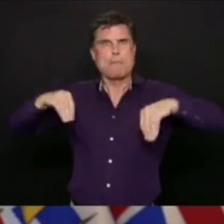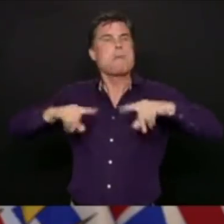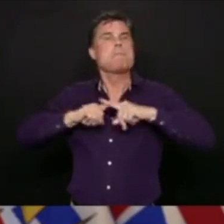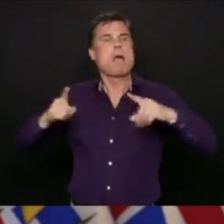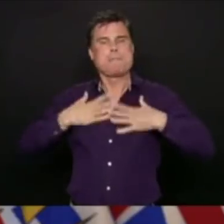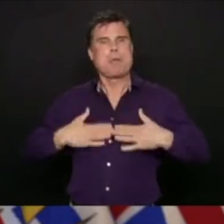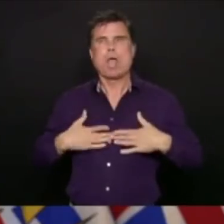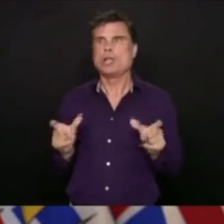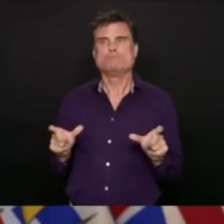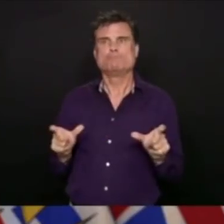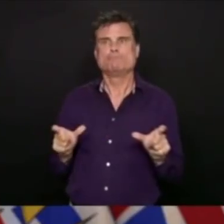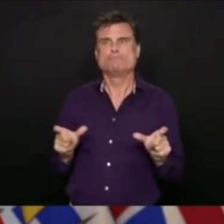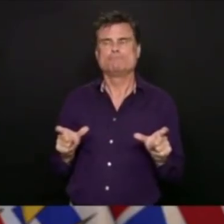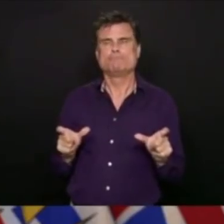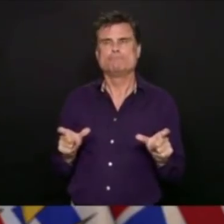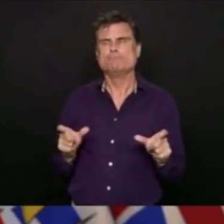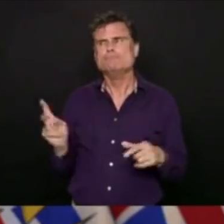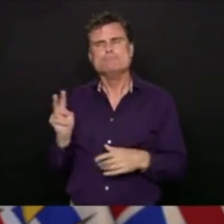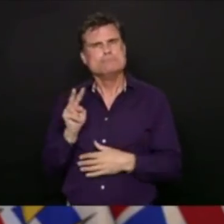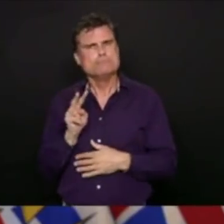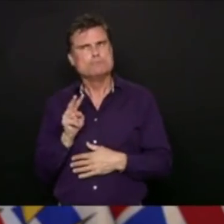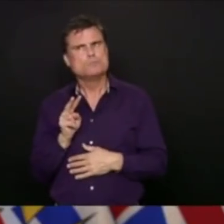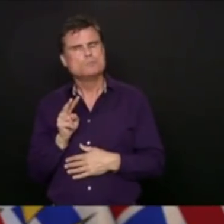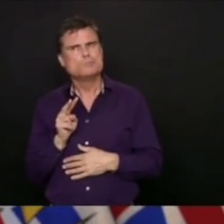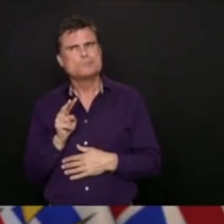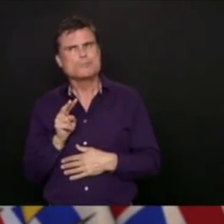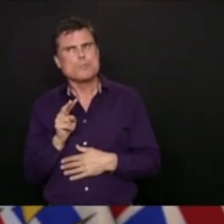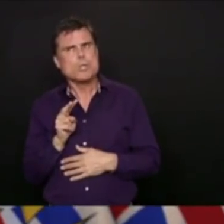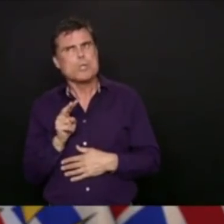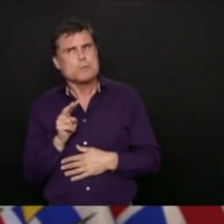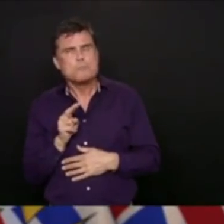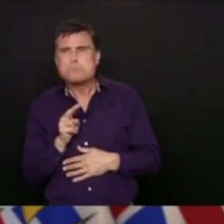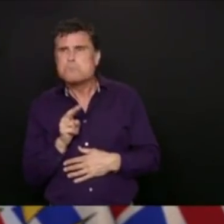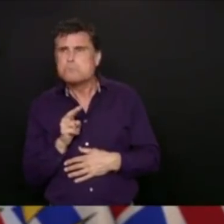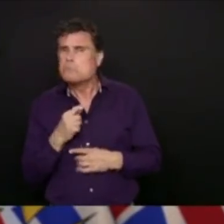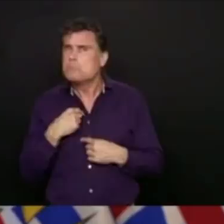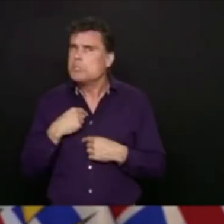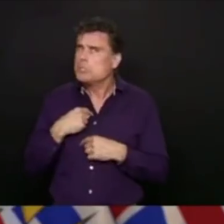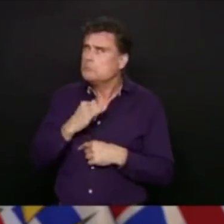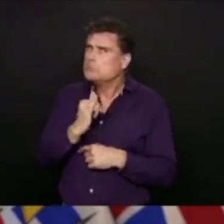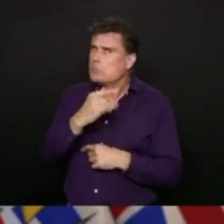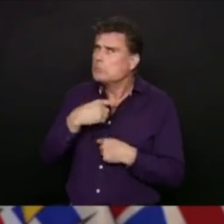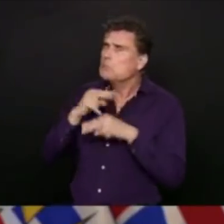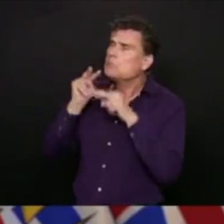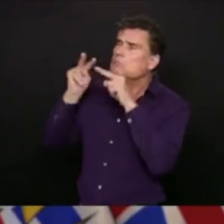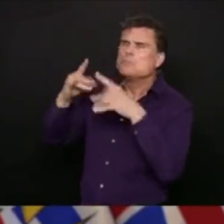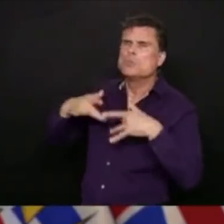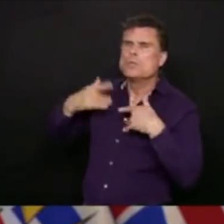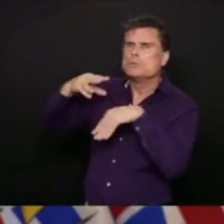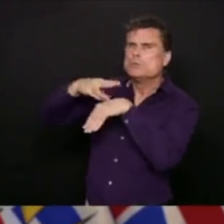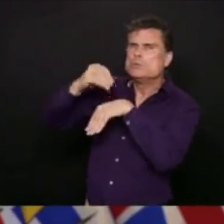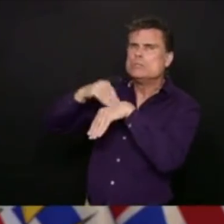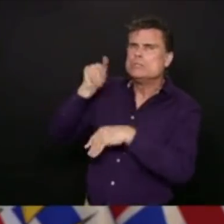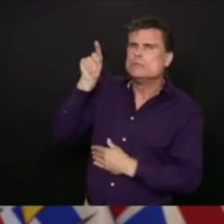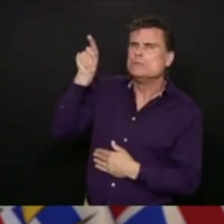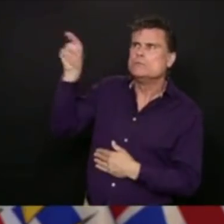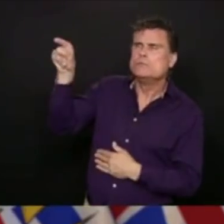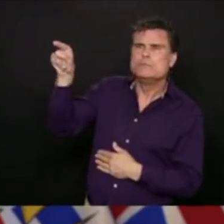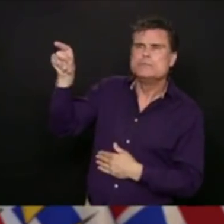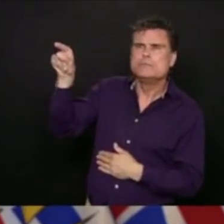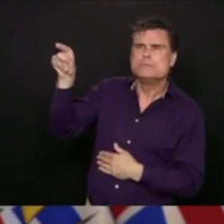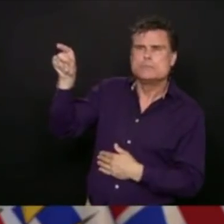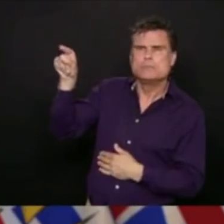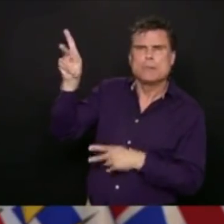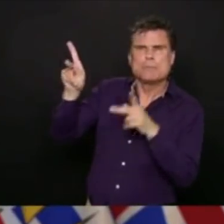I've been watching Sweden and have been looking at the measures that they've taken, many of which are actually very similar to the measures